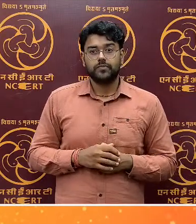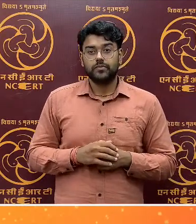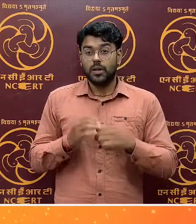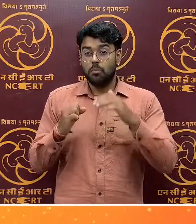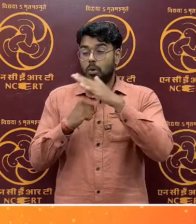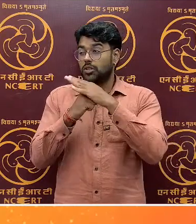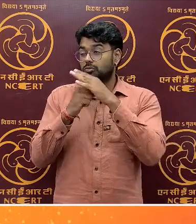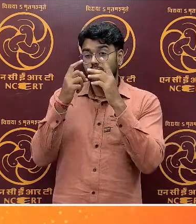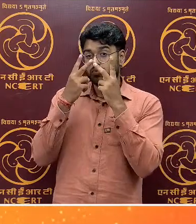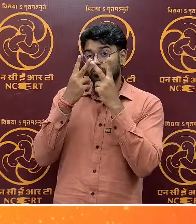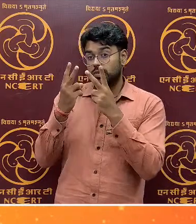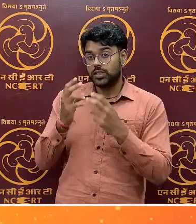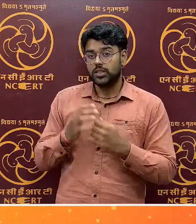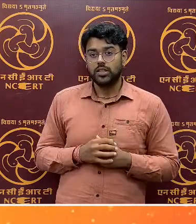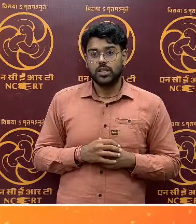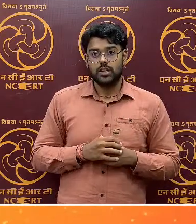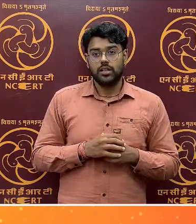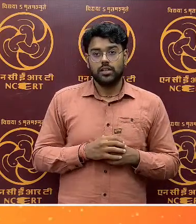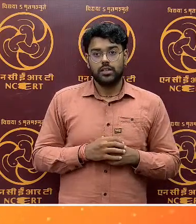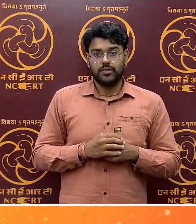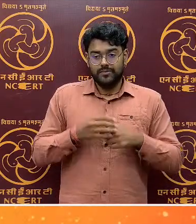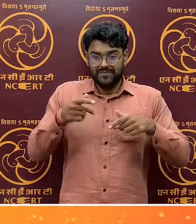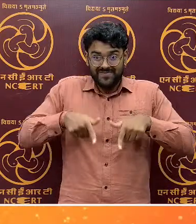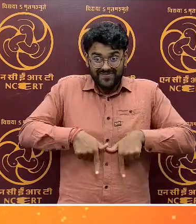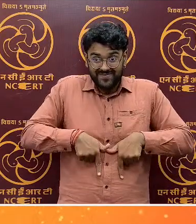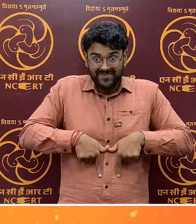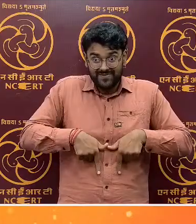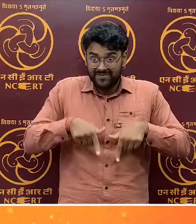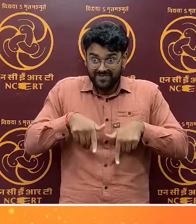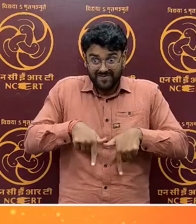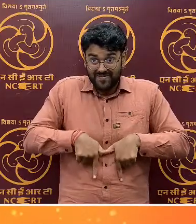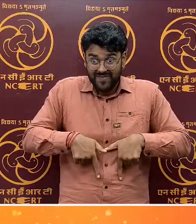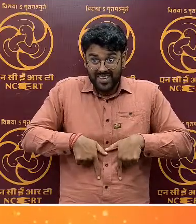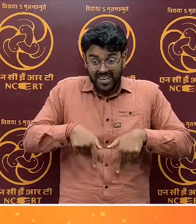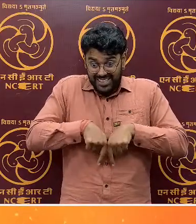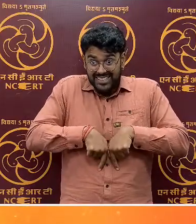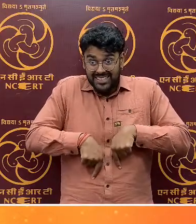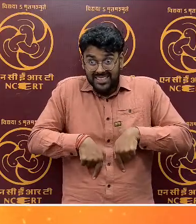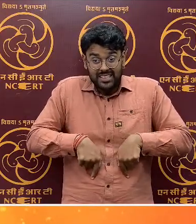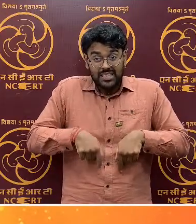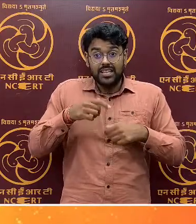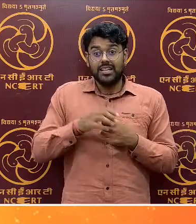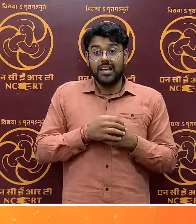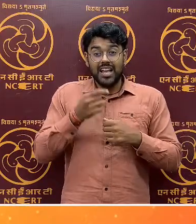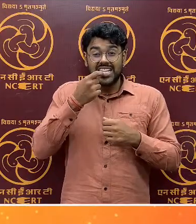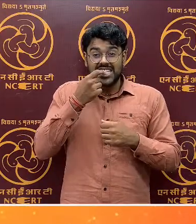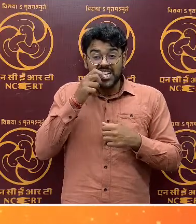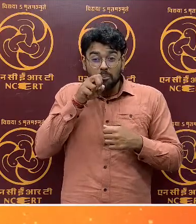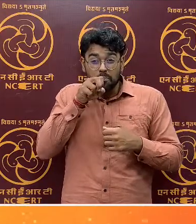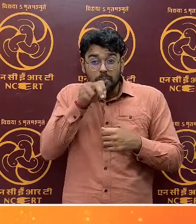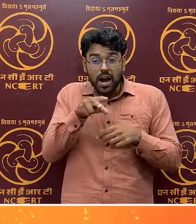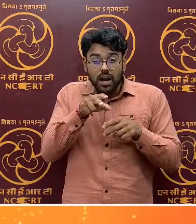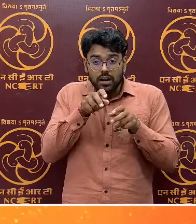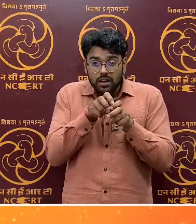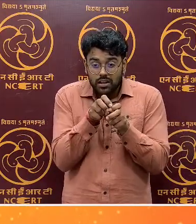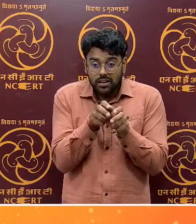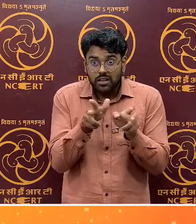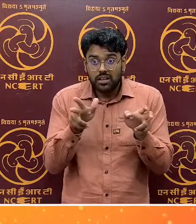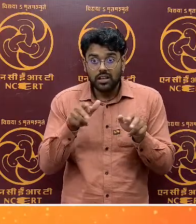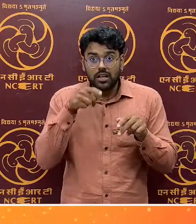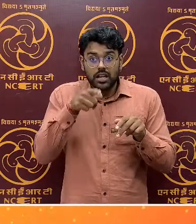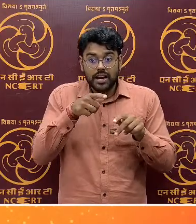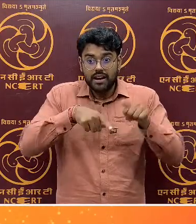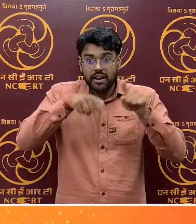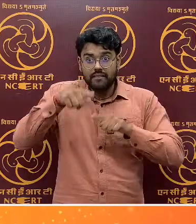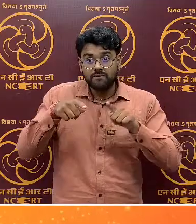top, the blue structure, that is the testis. So sperms gets generated in testis and with the help of vas